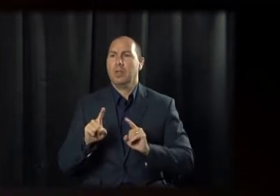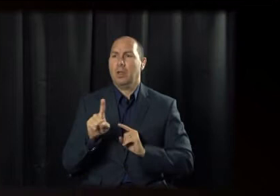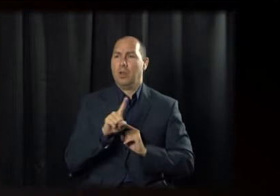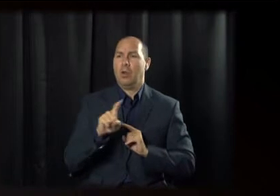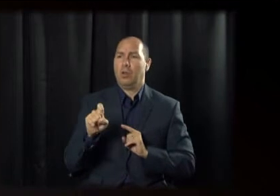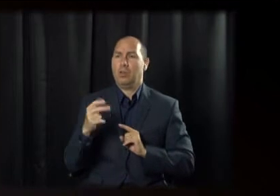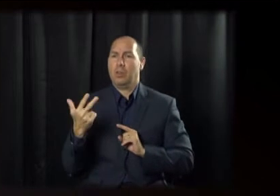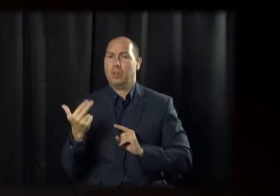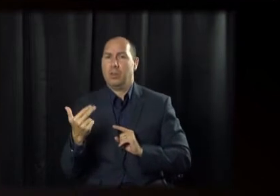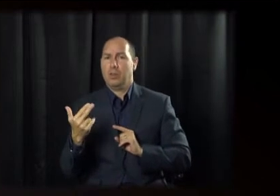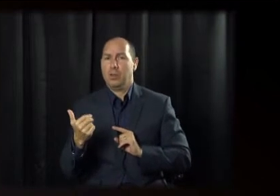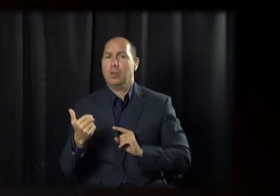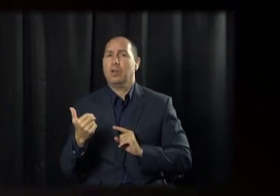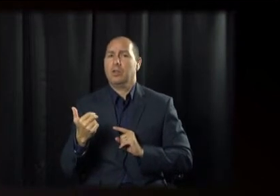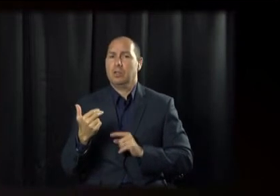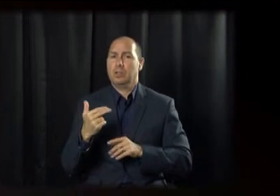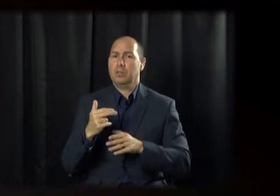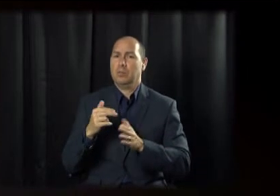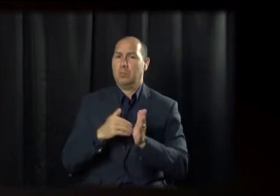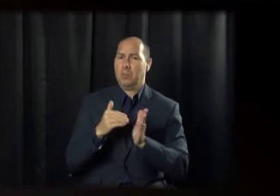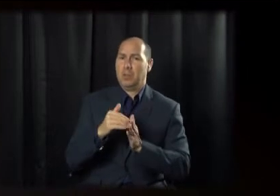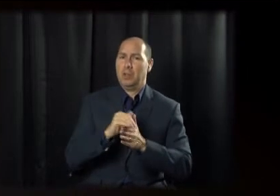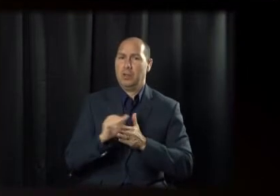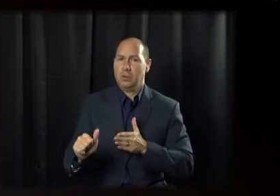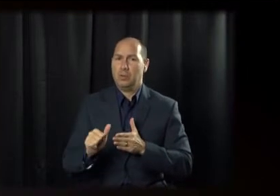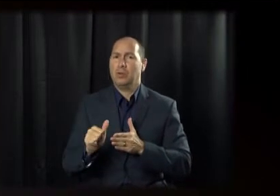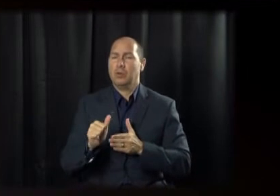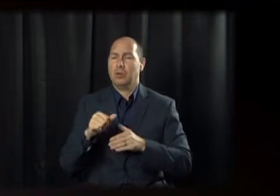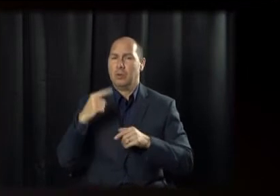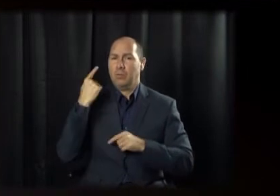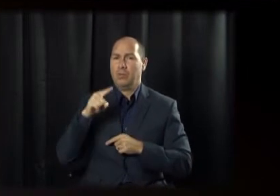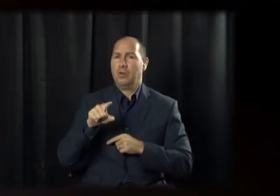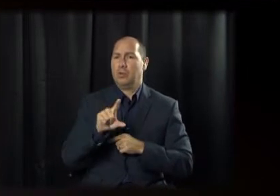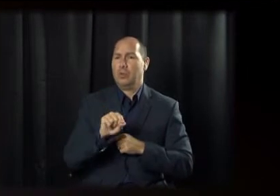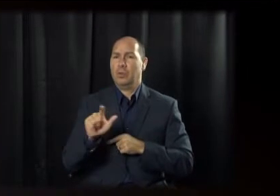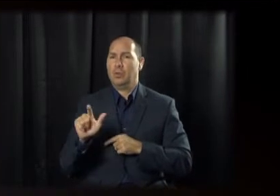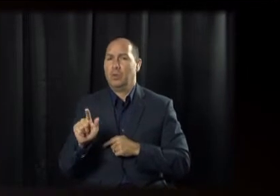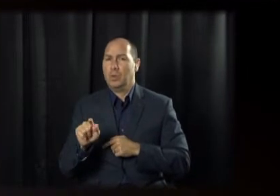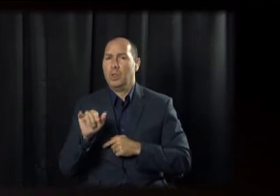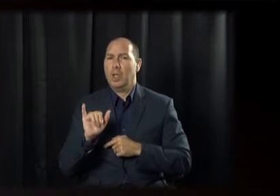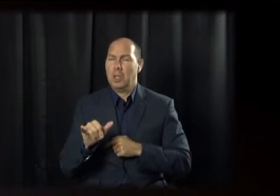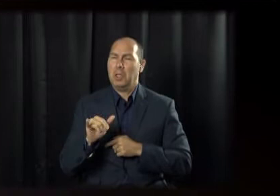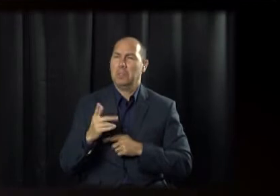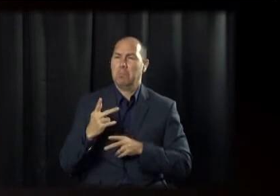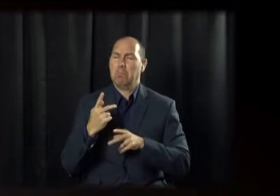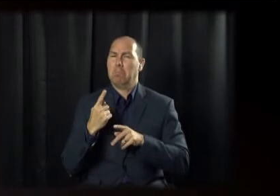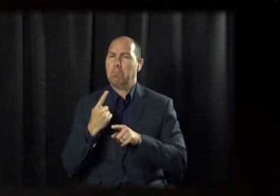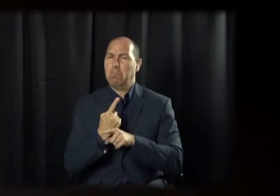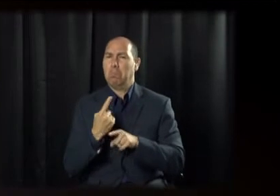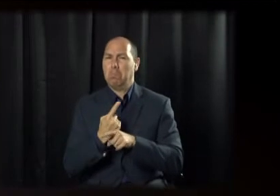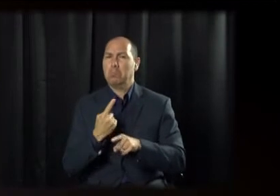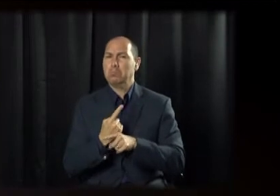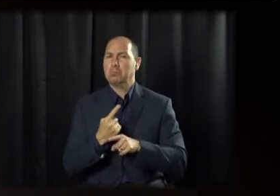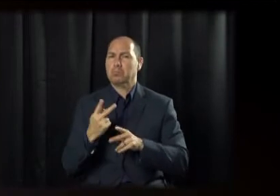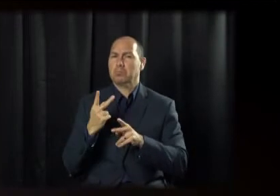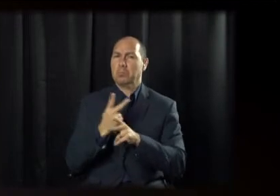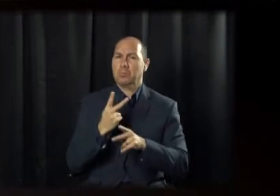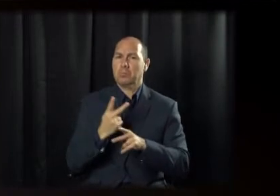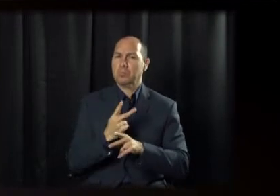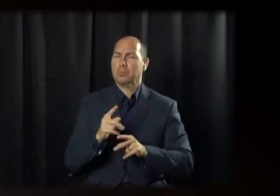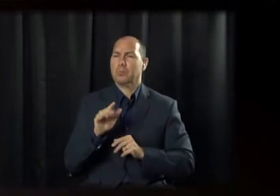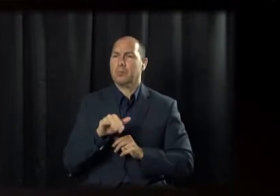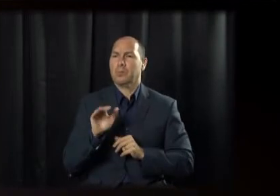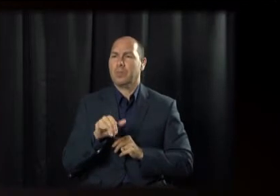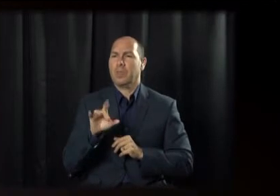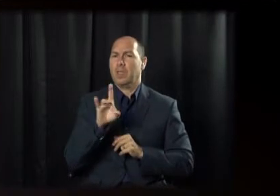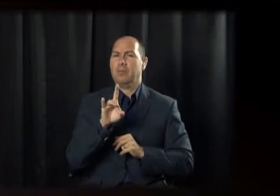in fiscal year 21. Most of this impact is derived from modest annual rate adjustments totaling $85 million in